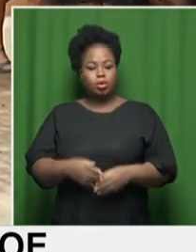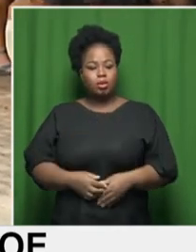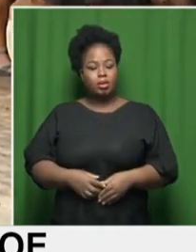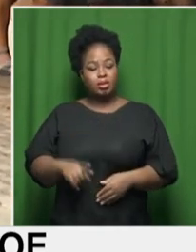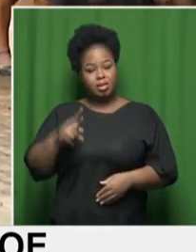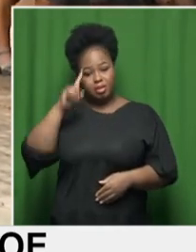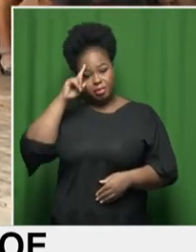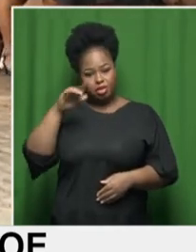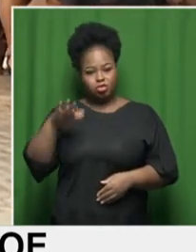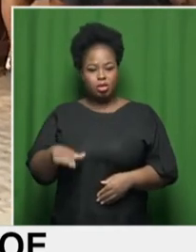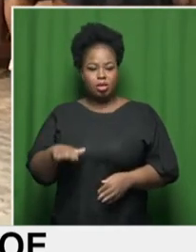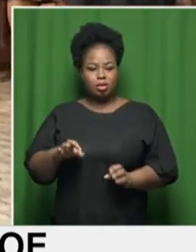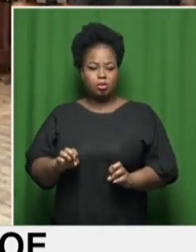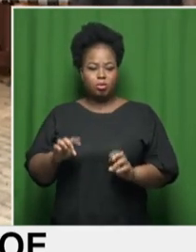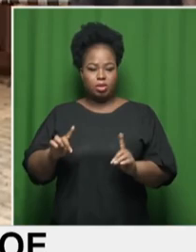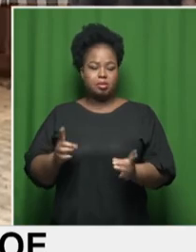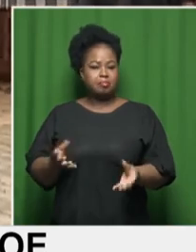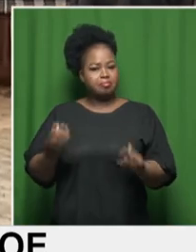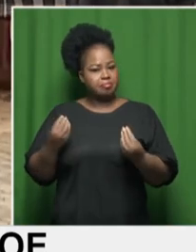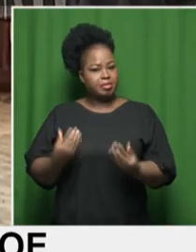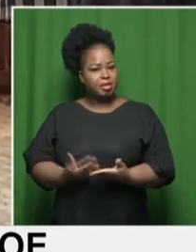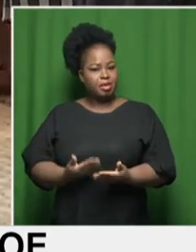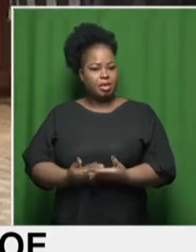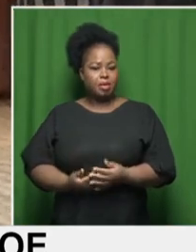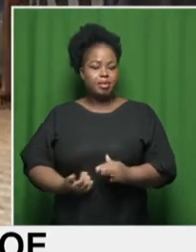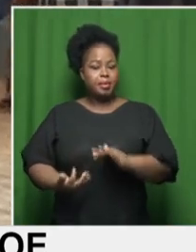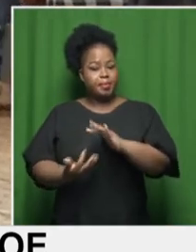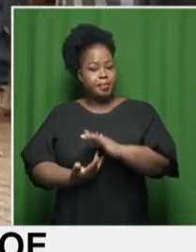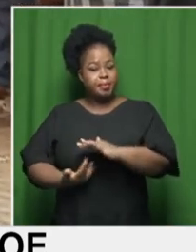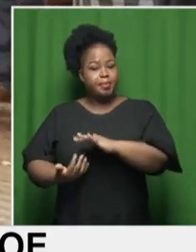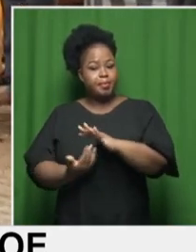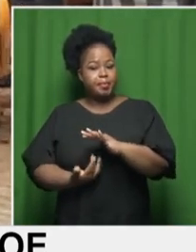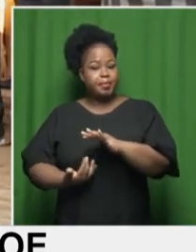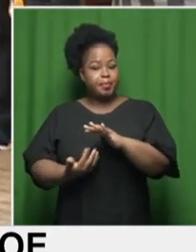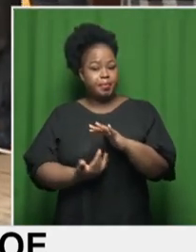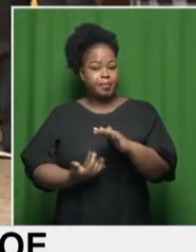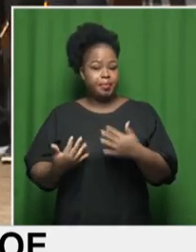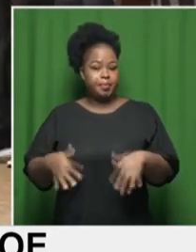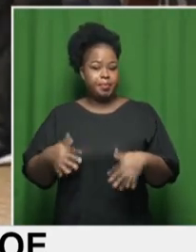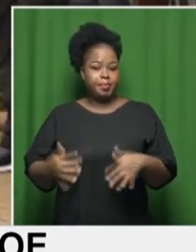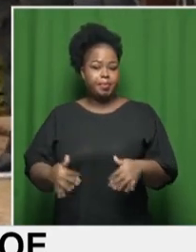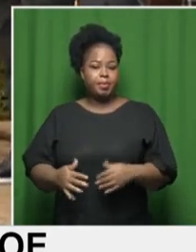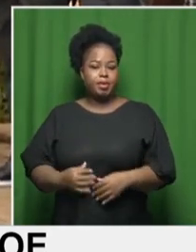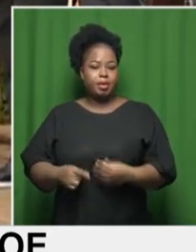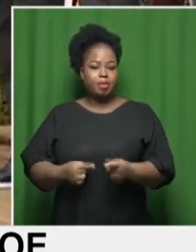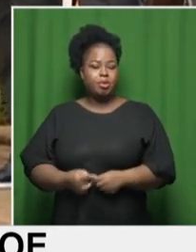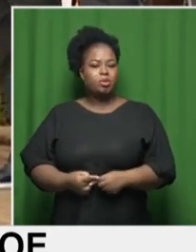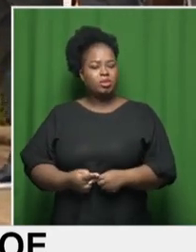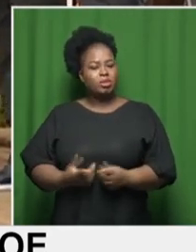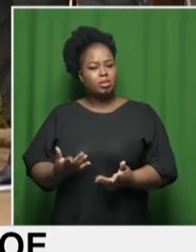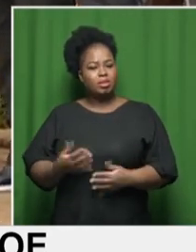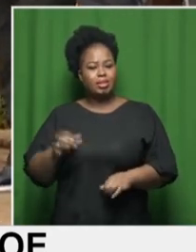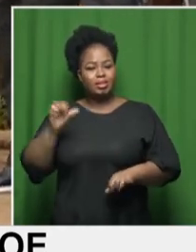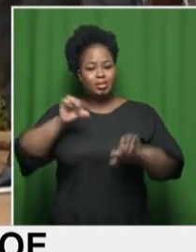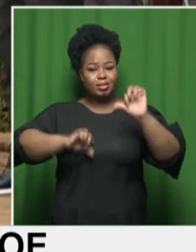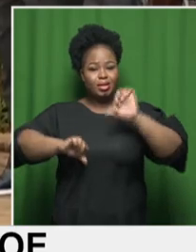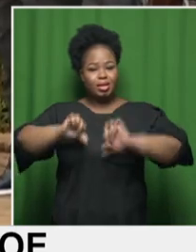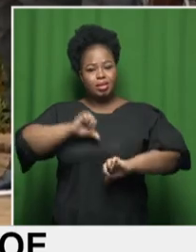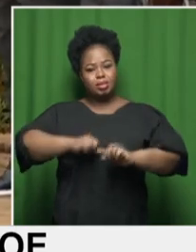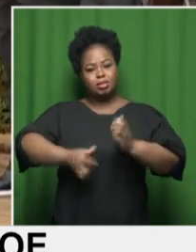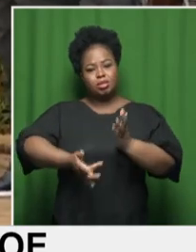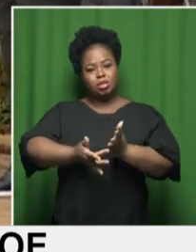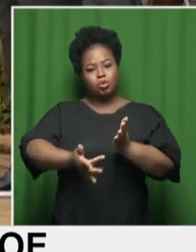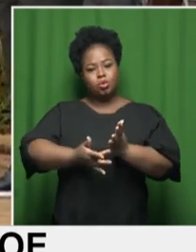is educated. And he was really passionate also about the science, technology and